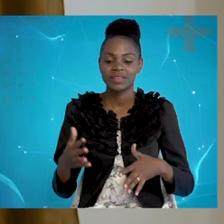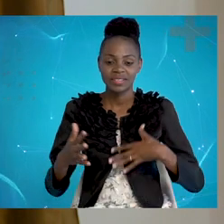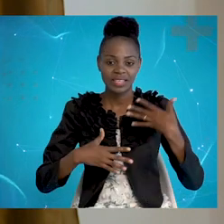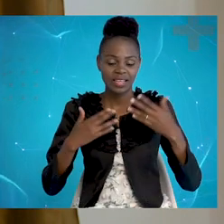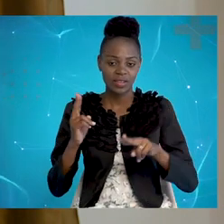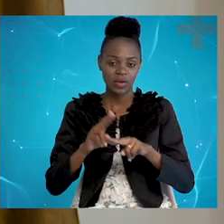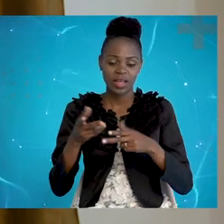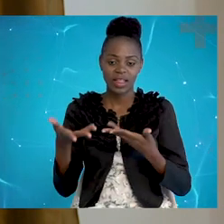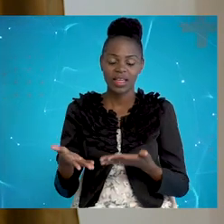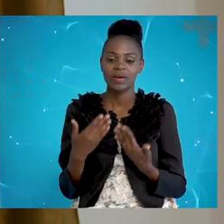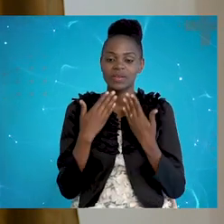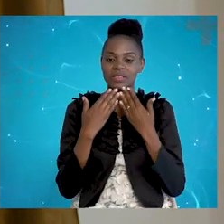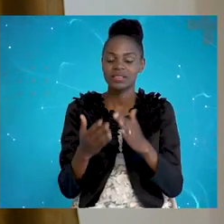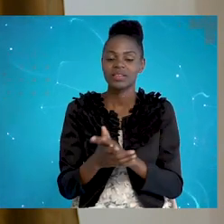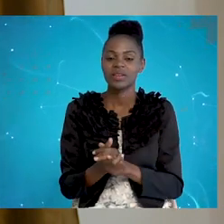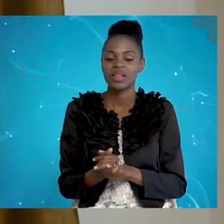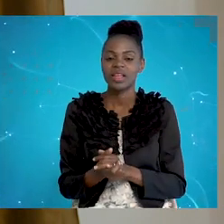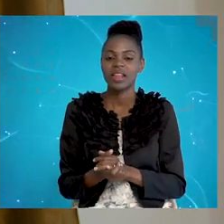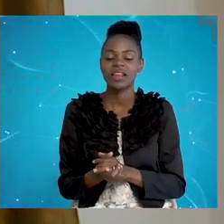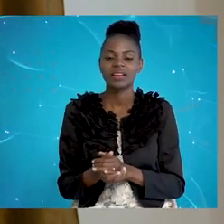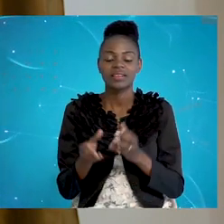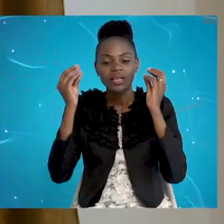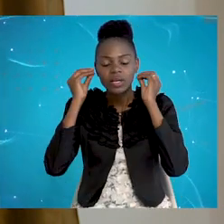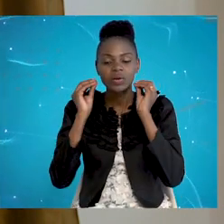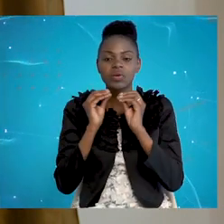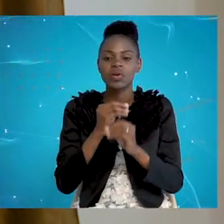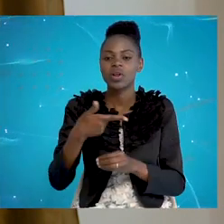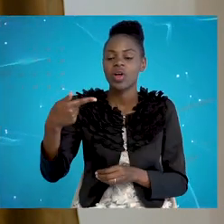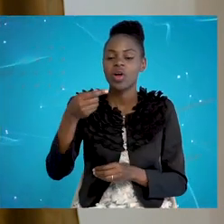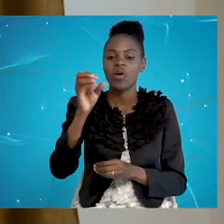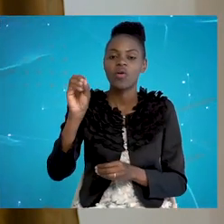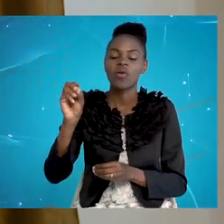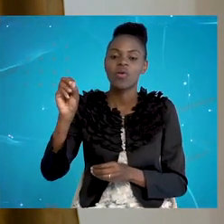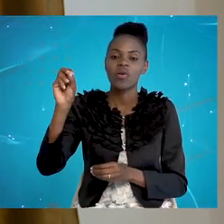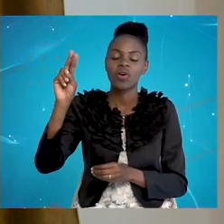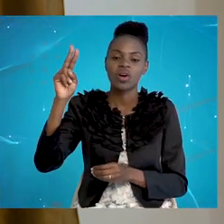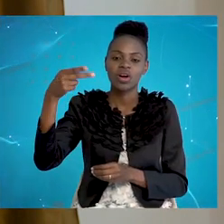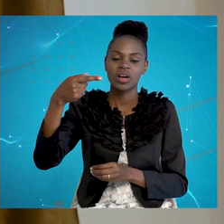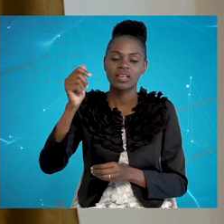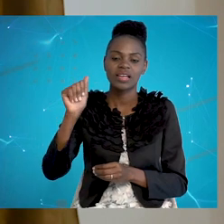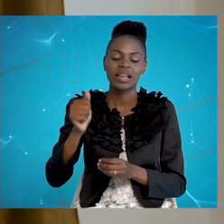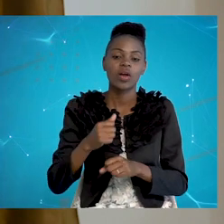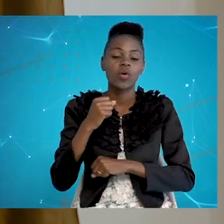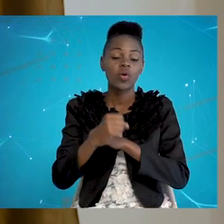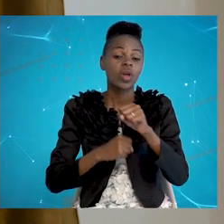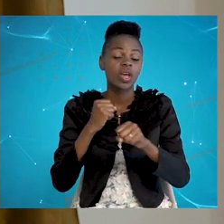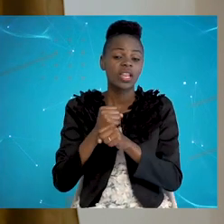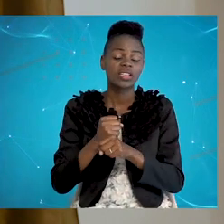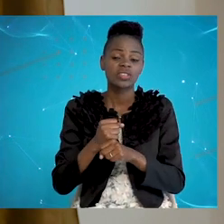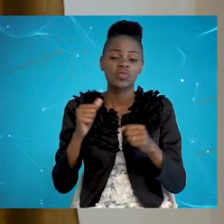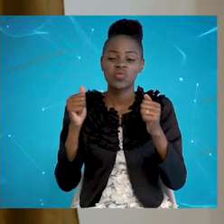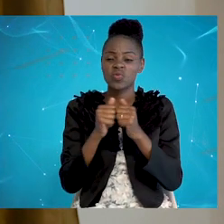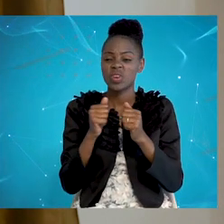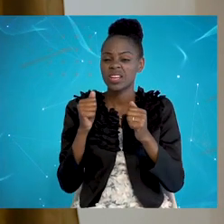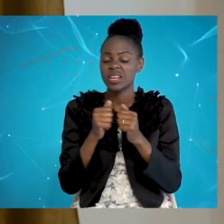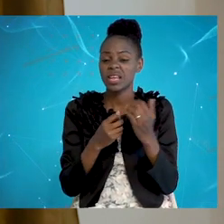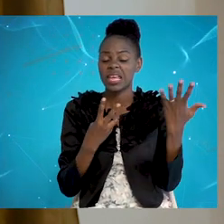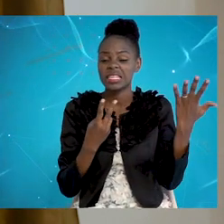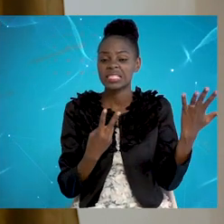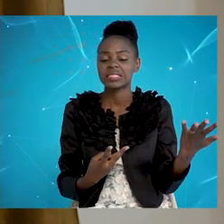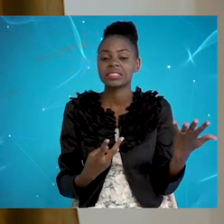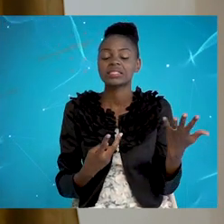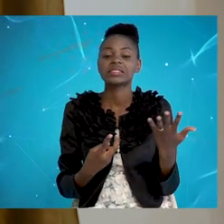you. I'm Professor Melita Gordon. I've worked for 26 years now at Malawi Liverpool Wellcome